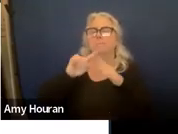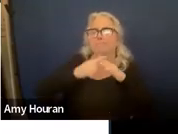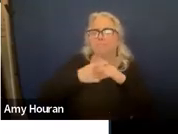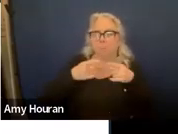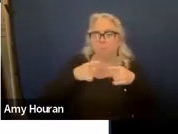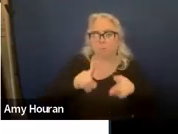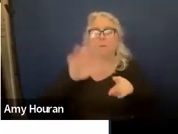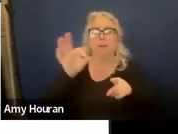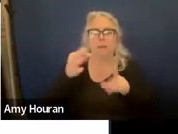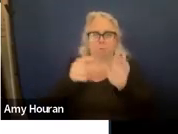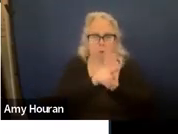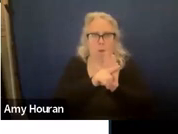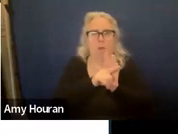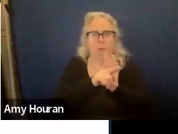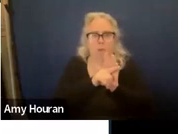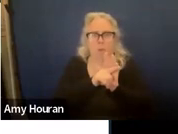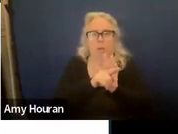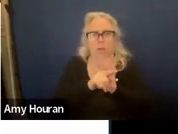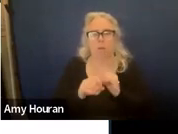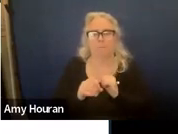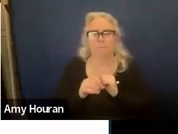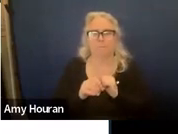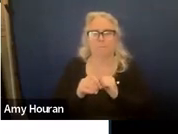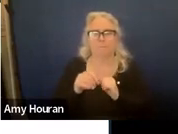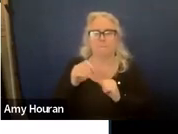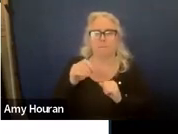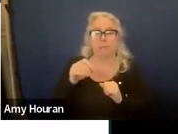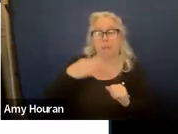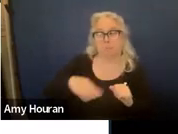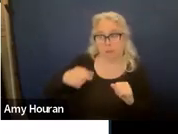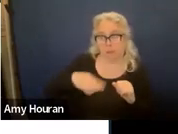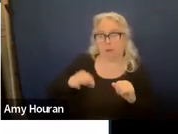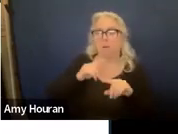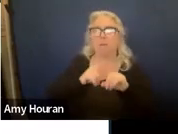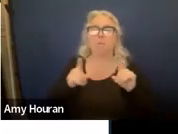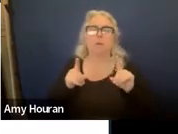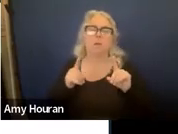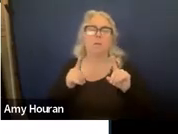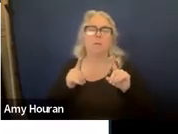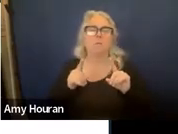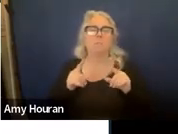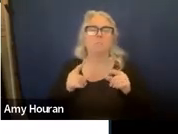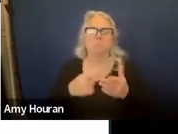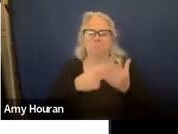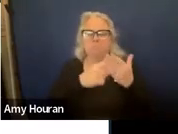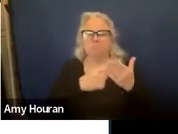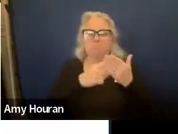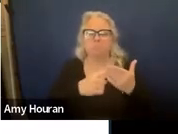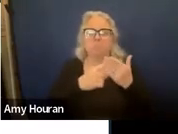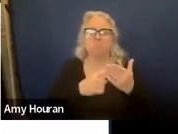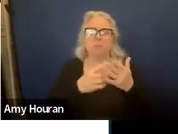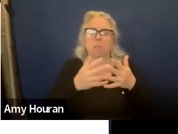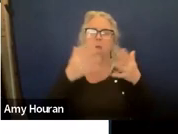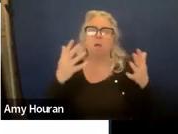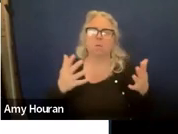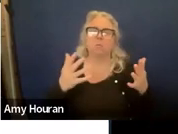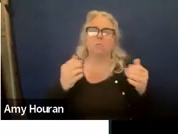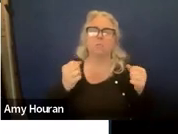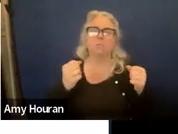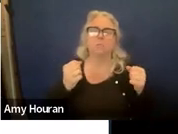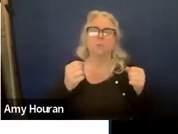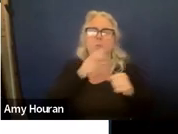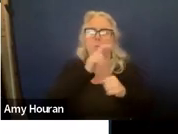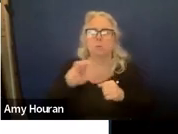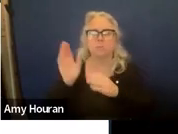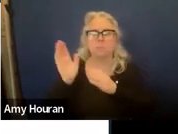their ninth grade year, since this is Maine. However, there's been discussion about really